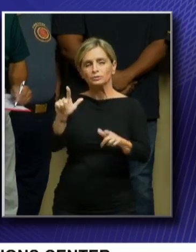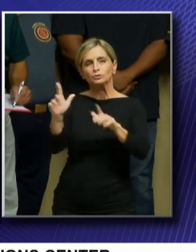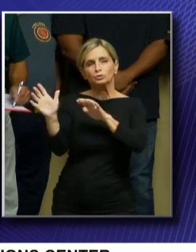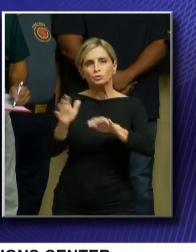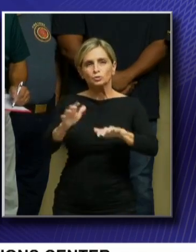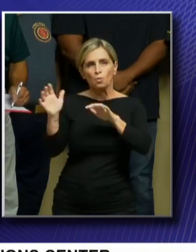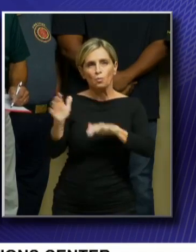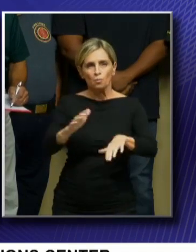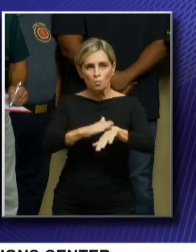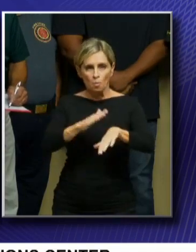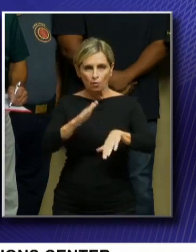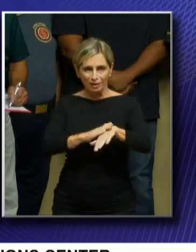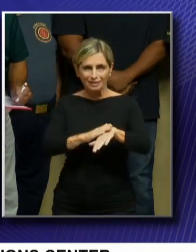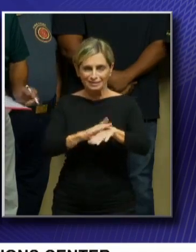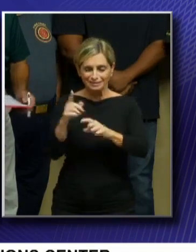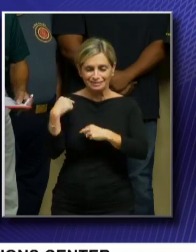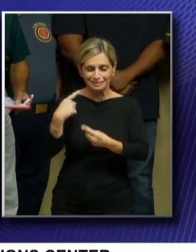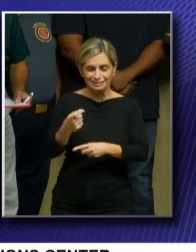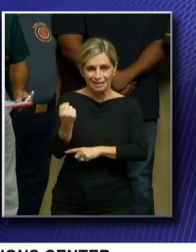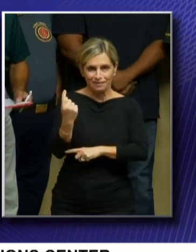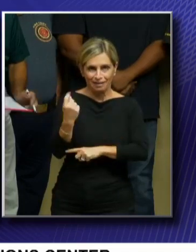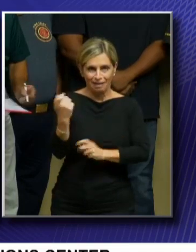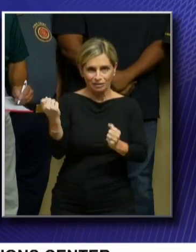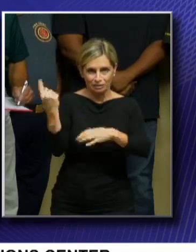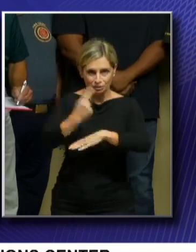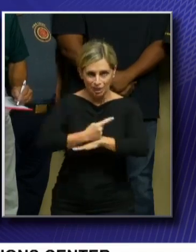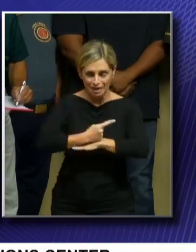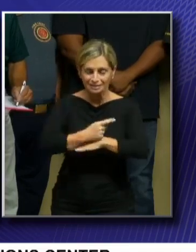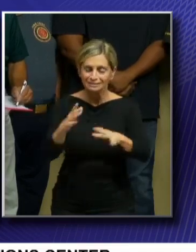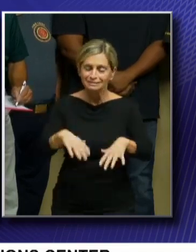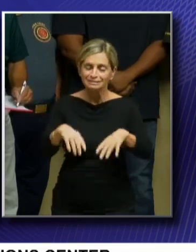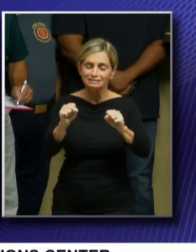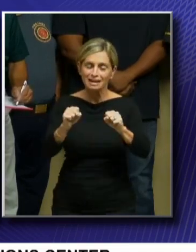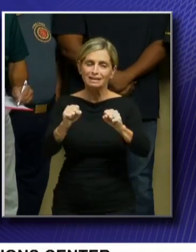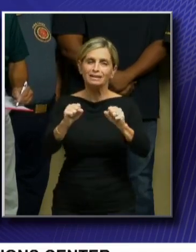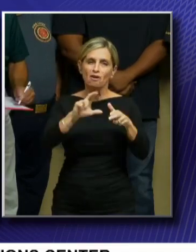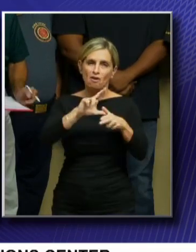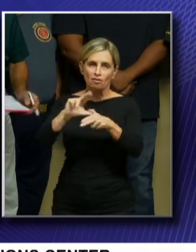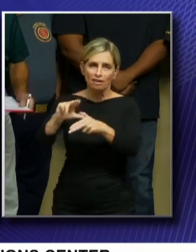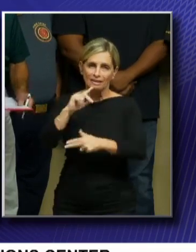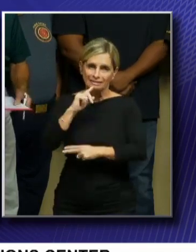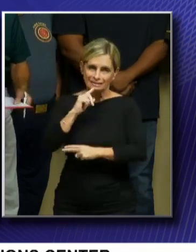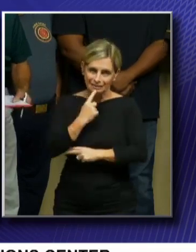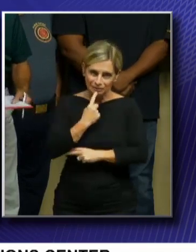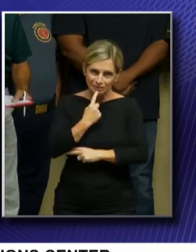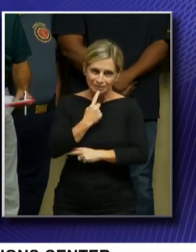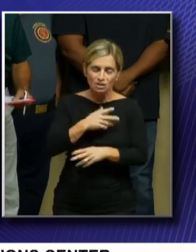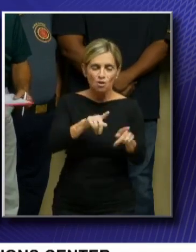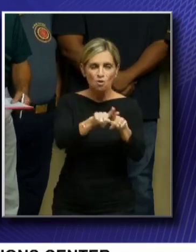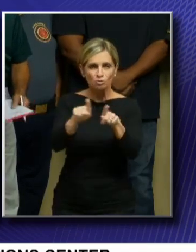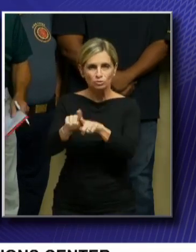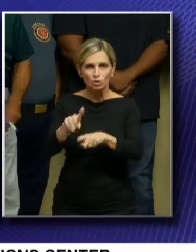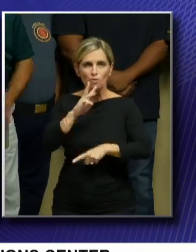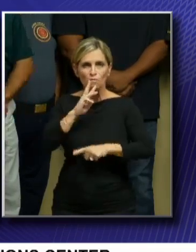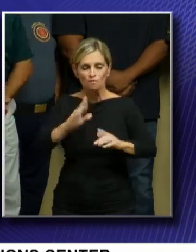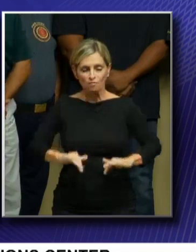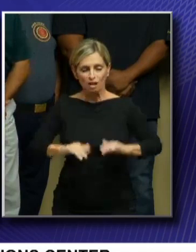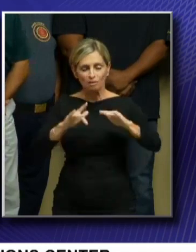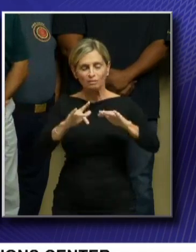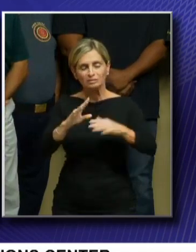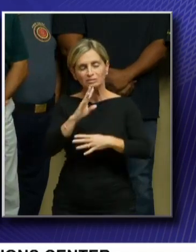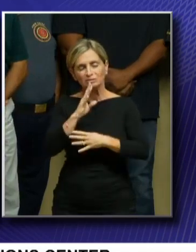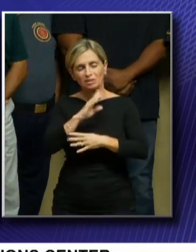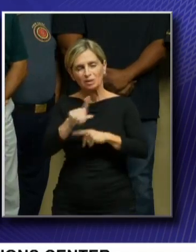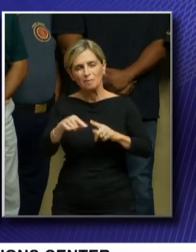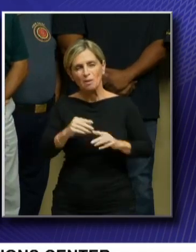It's recommended to take this storm seriously and watch for floods and increased coastal flooding. We'll talk about storm surge in a second.